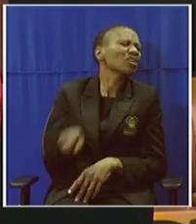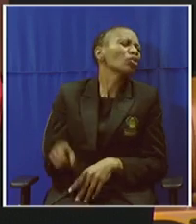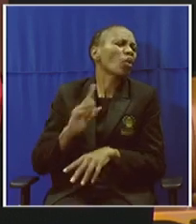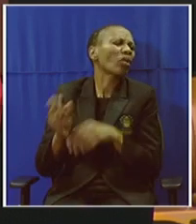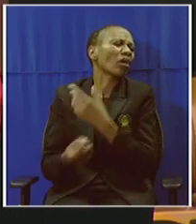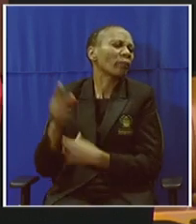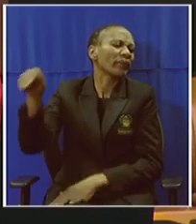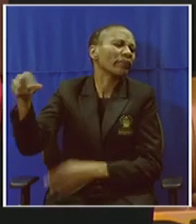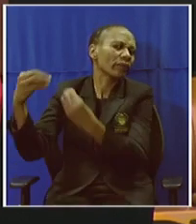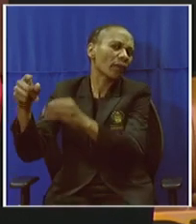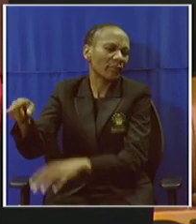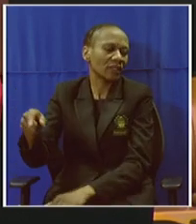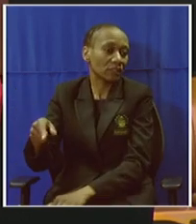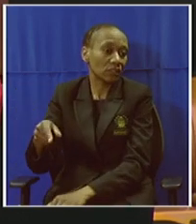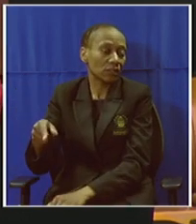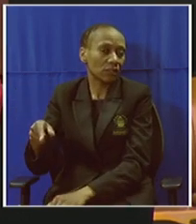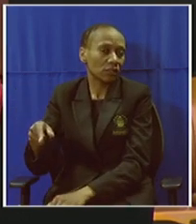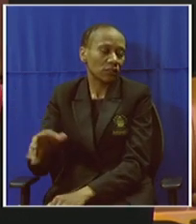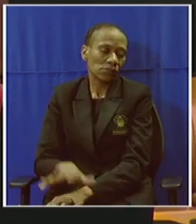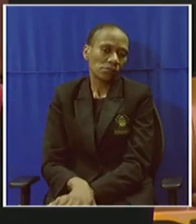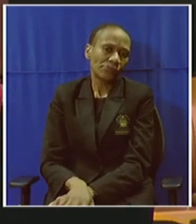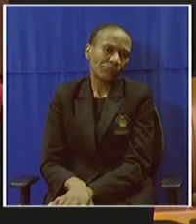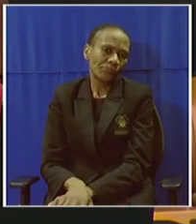are taking place in these white-owned companies.